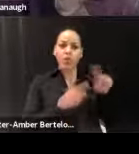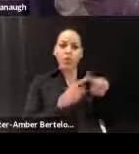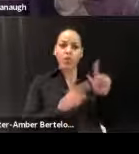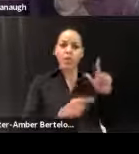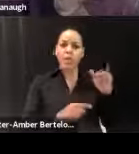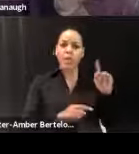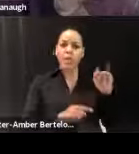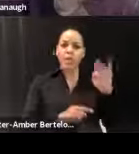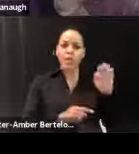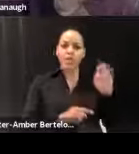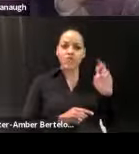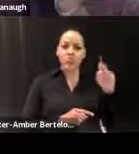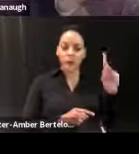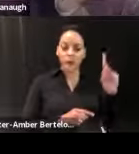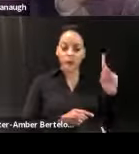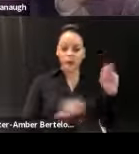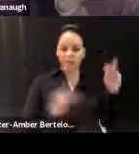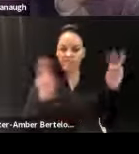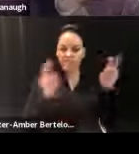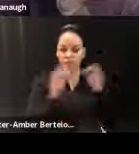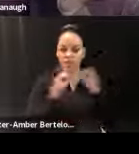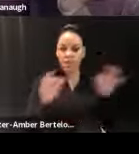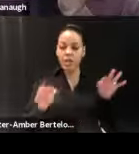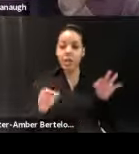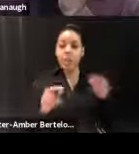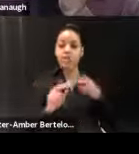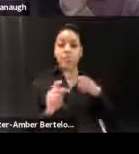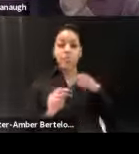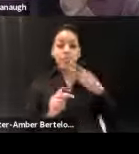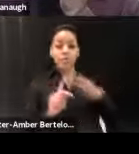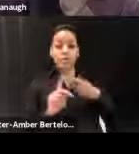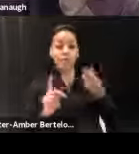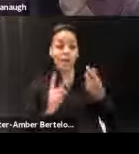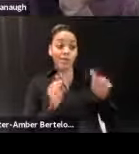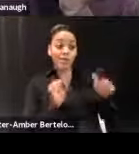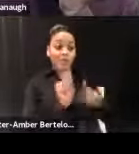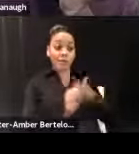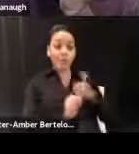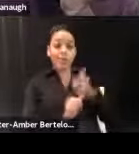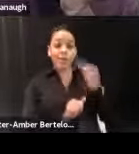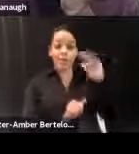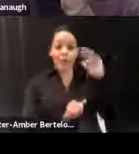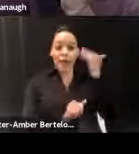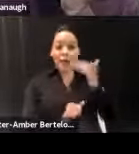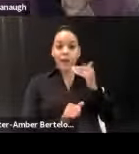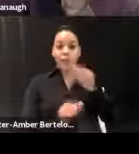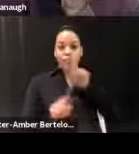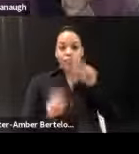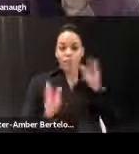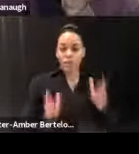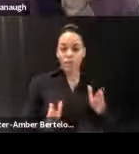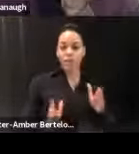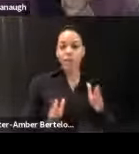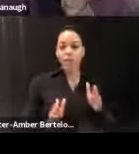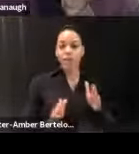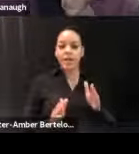it's about a Black, it's the in the voice of a Black reporter who covers the Little Rock nine and the